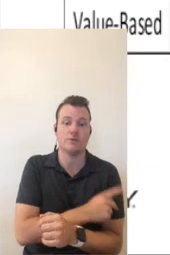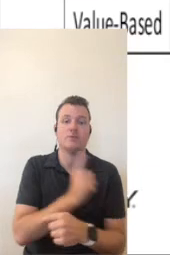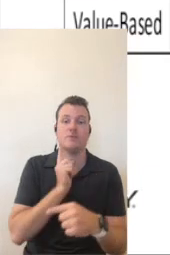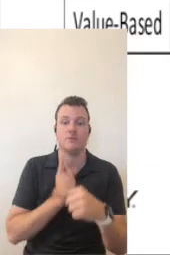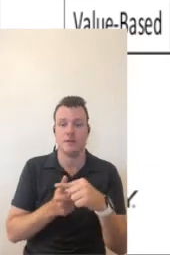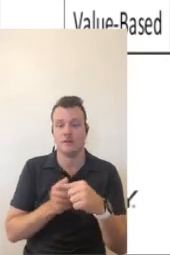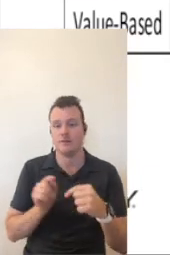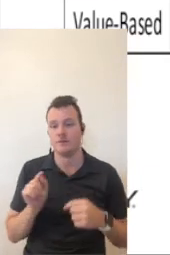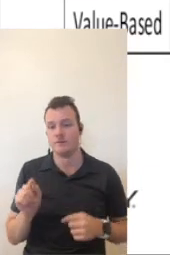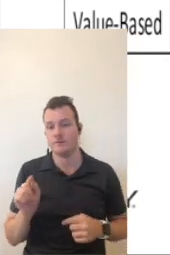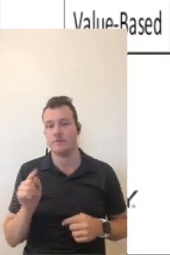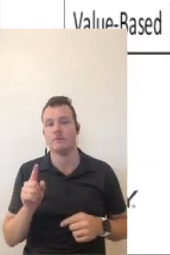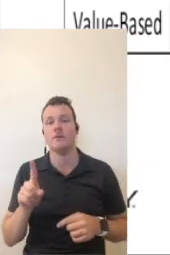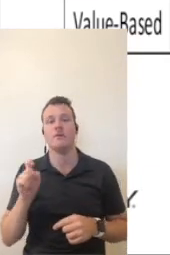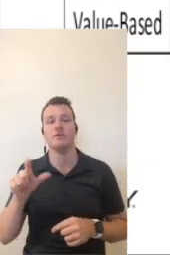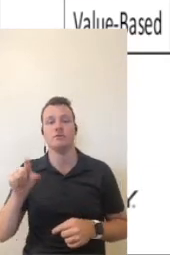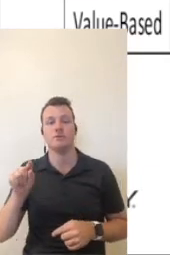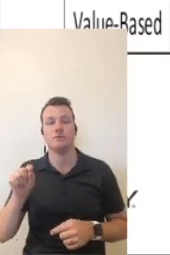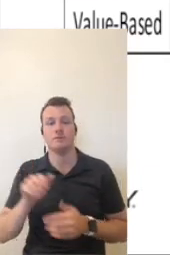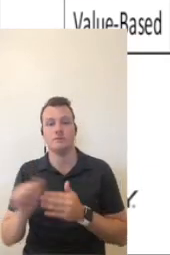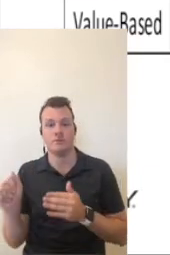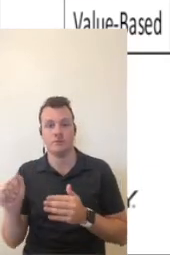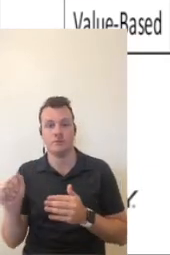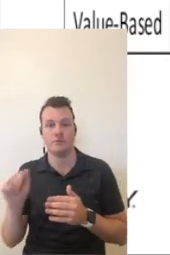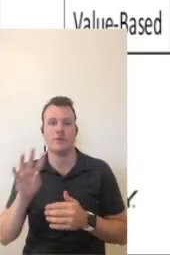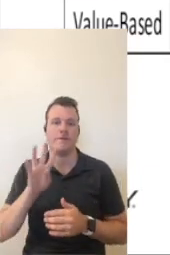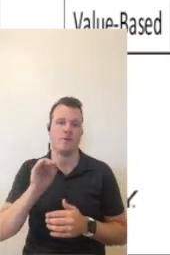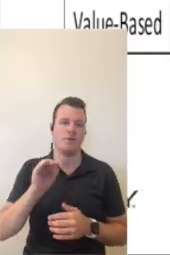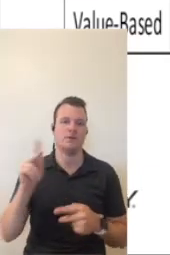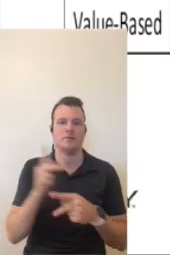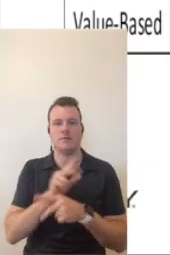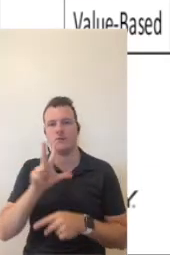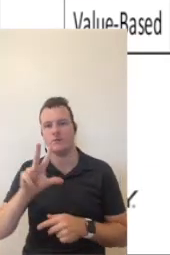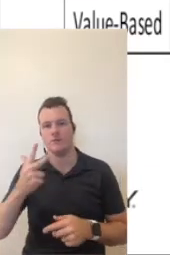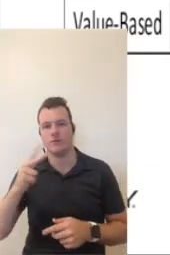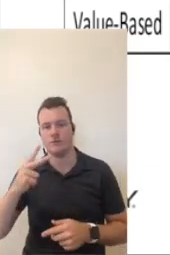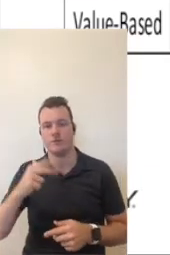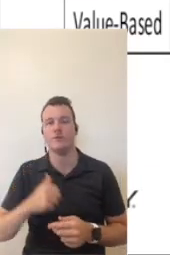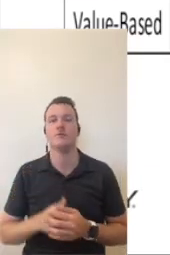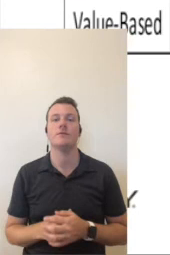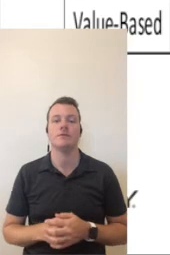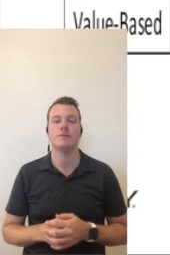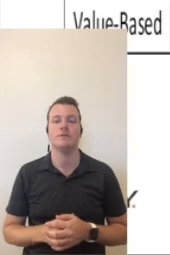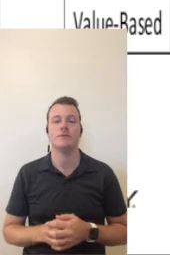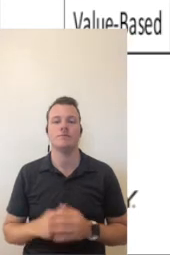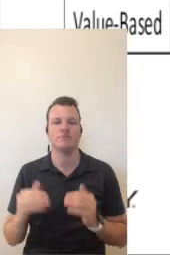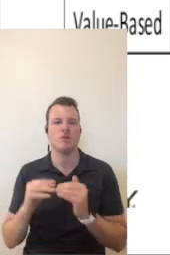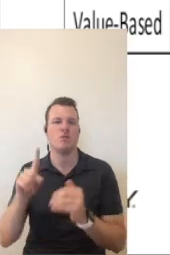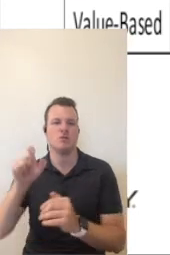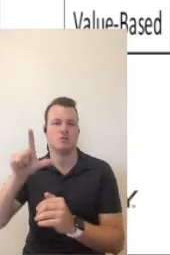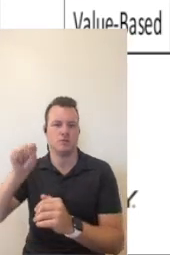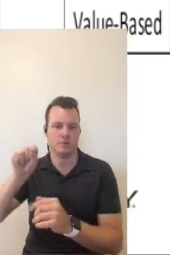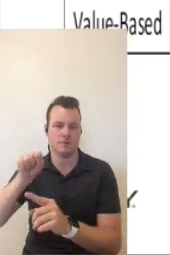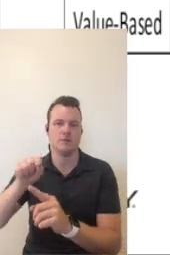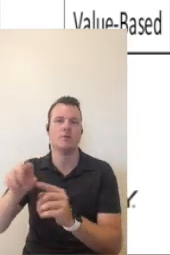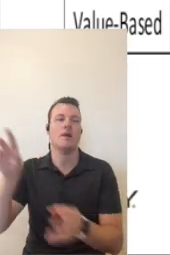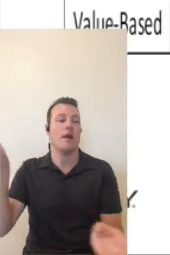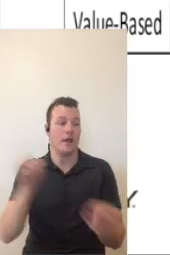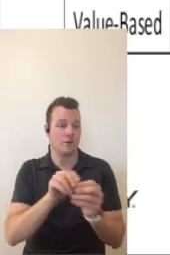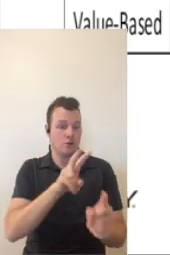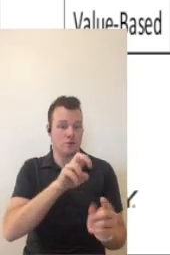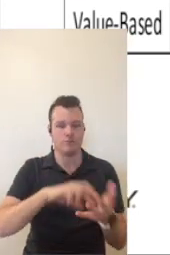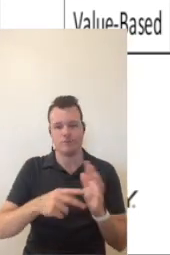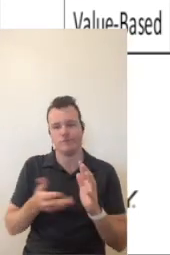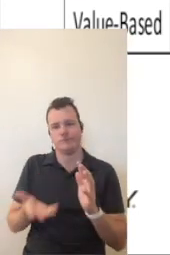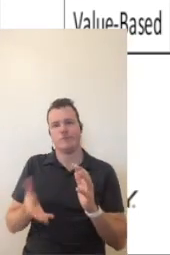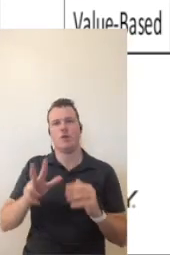get that from the $200 from the patients that I saw, and from the $120, the 40 times the